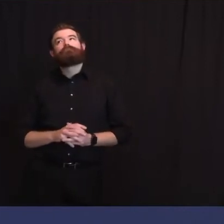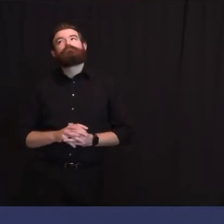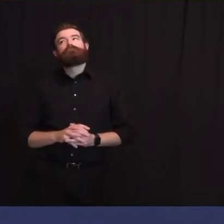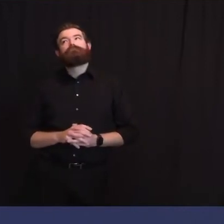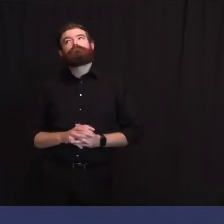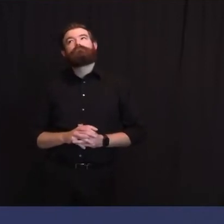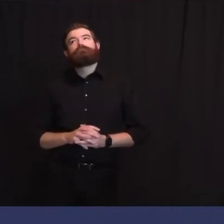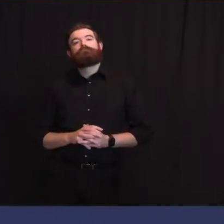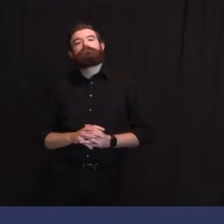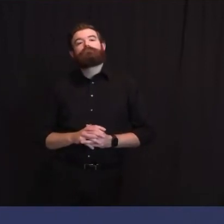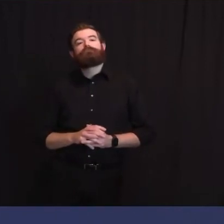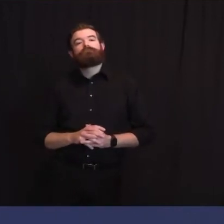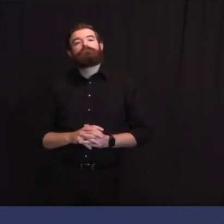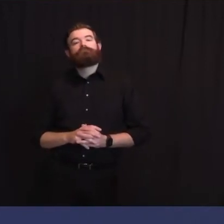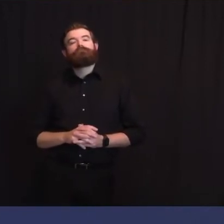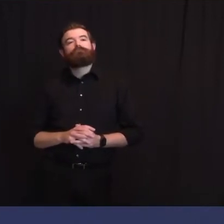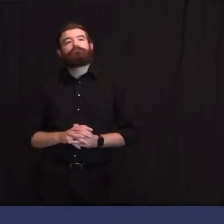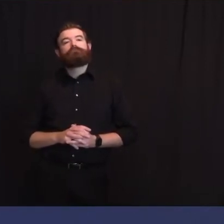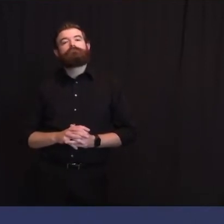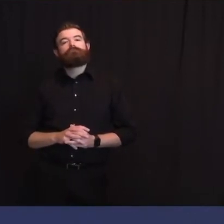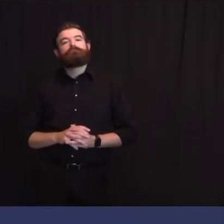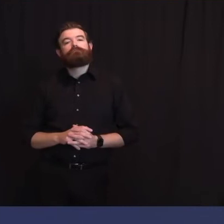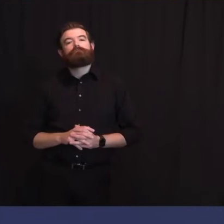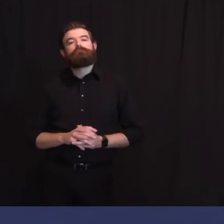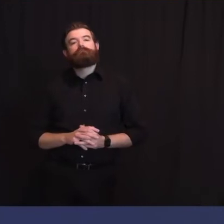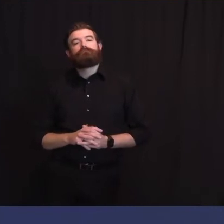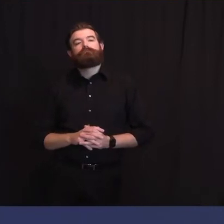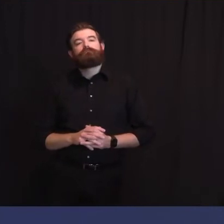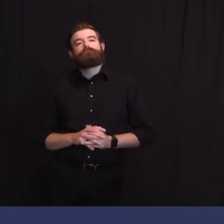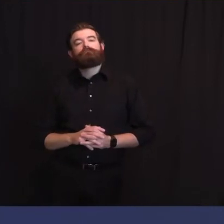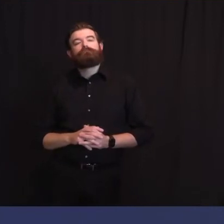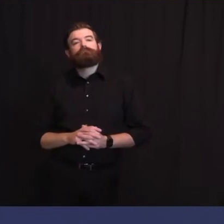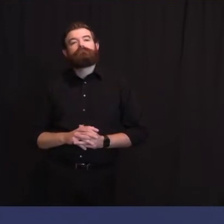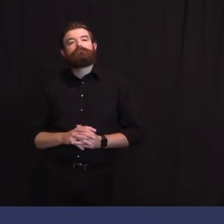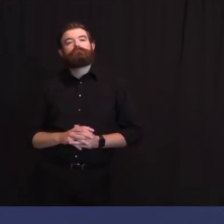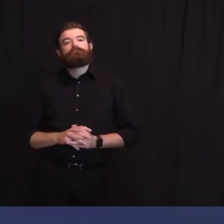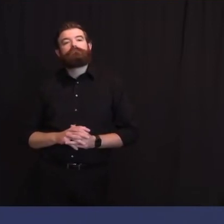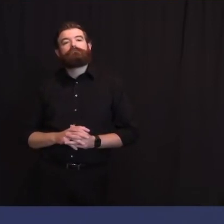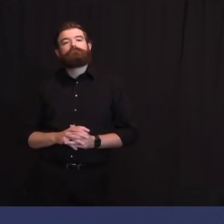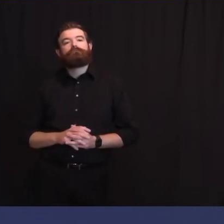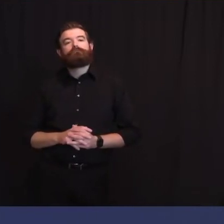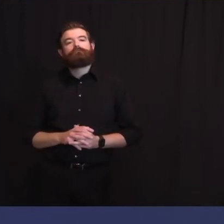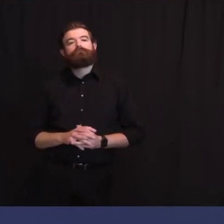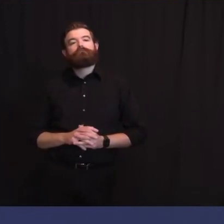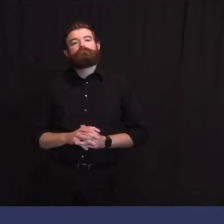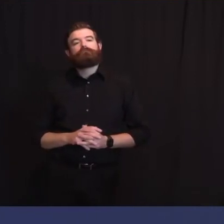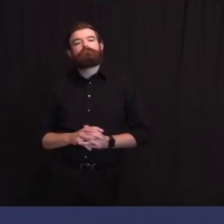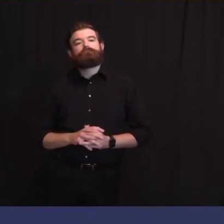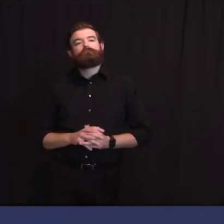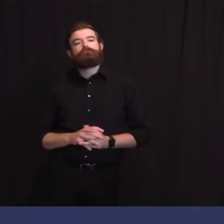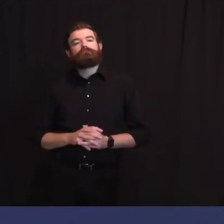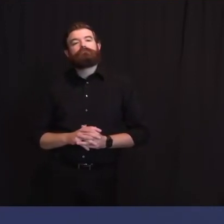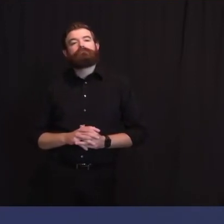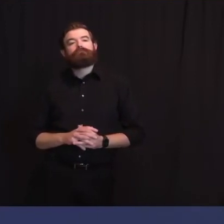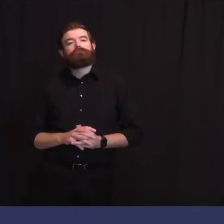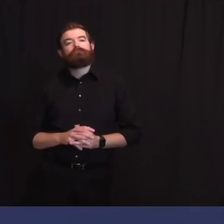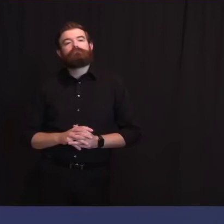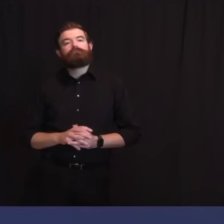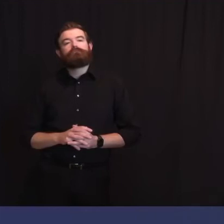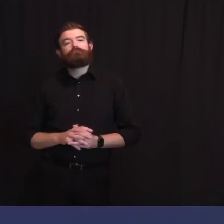that were frankly very productive for us, I think, over the past 10 months, and I suspect we'll see more of that. Folks, stay at it.